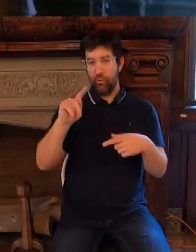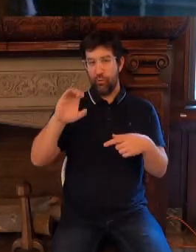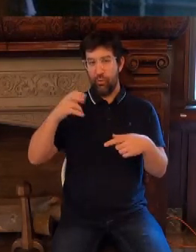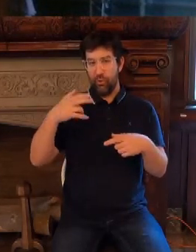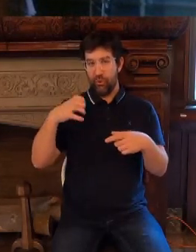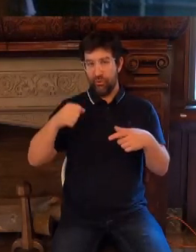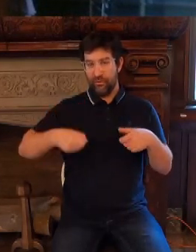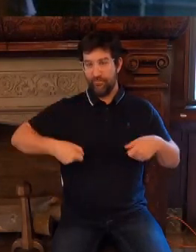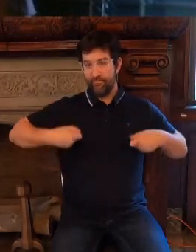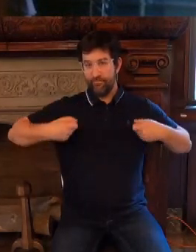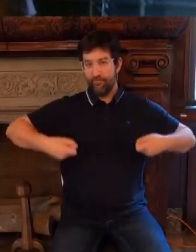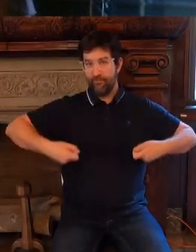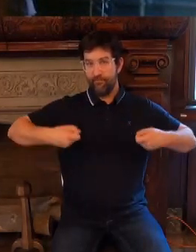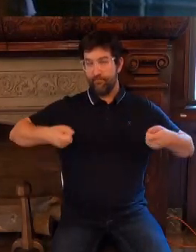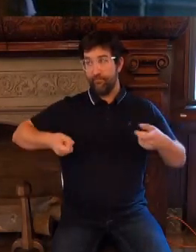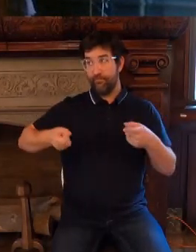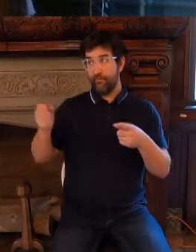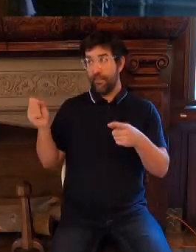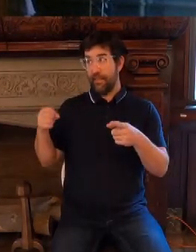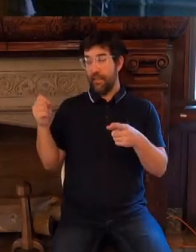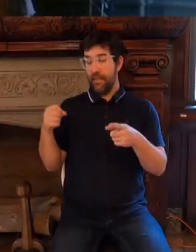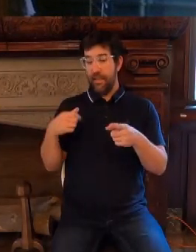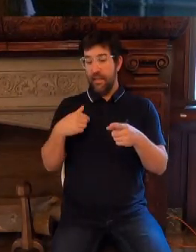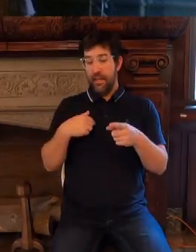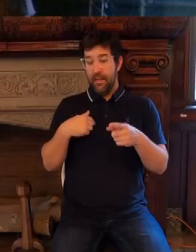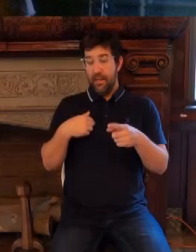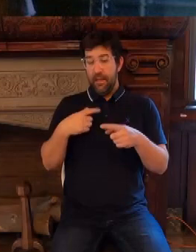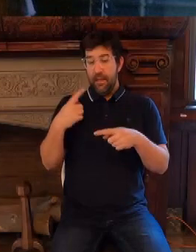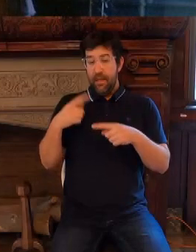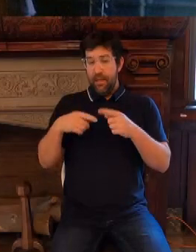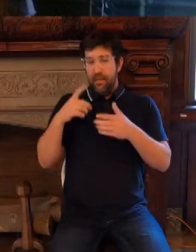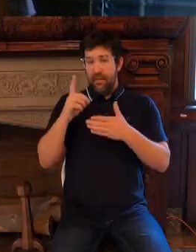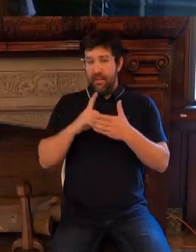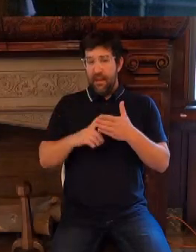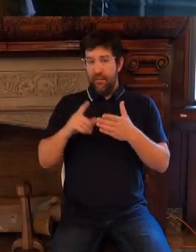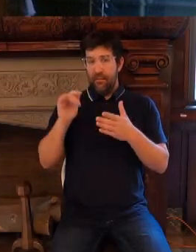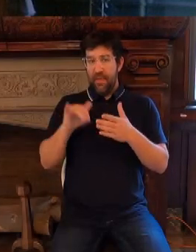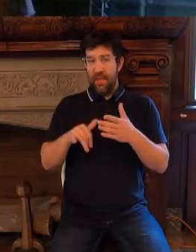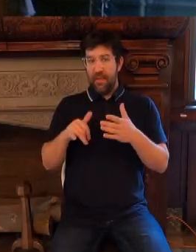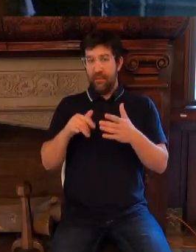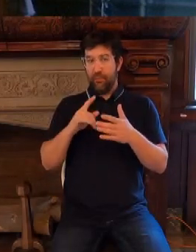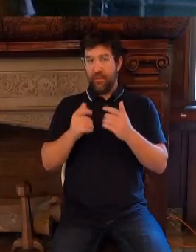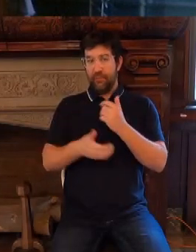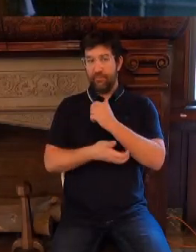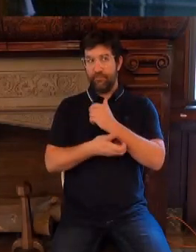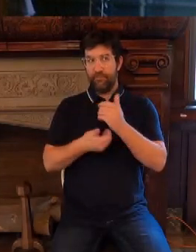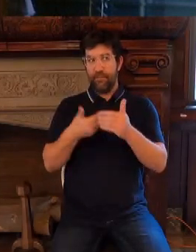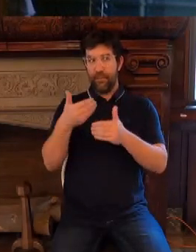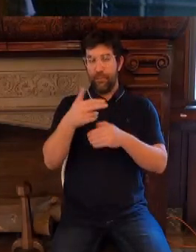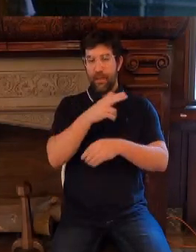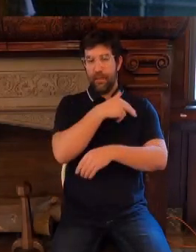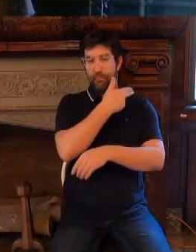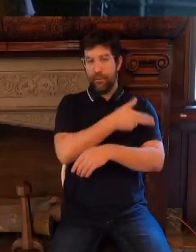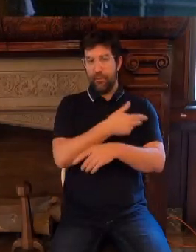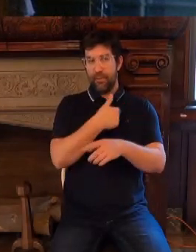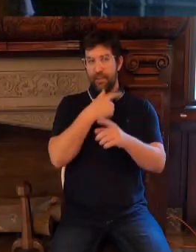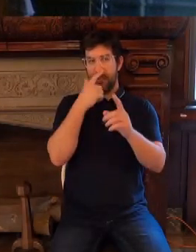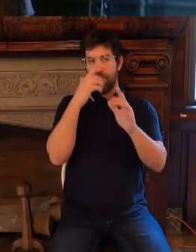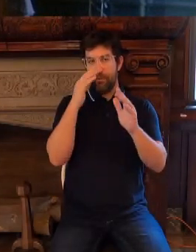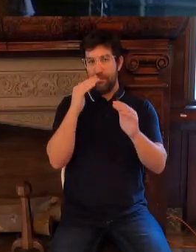Yeah, absolutely. I can't just design for that user group. I mean, next to a hospital, of course, but I have to